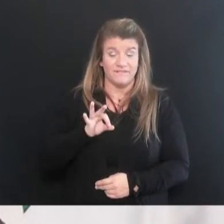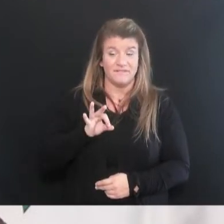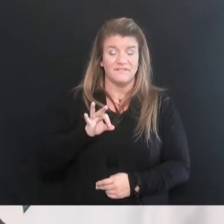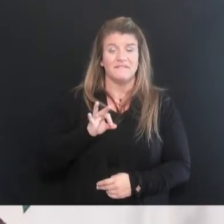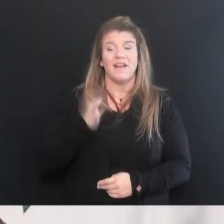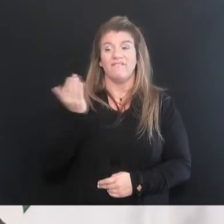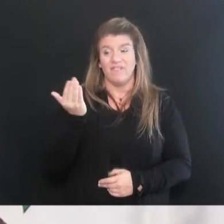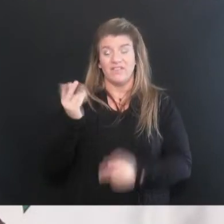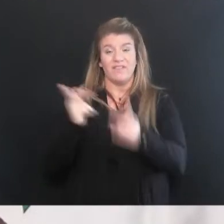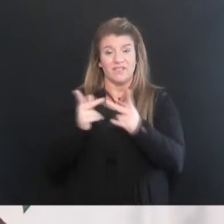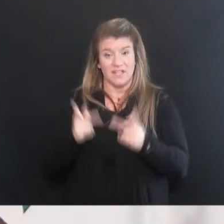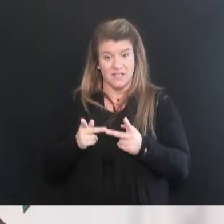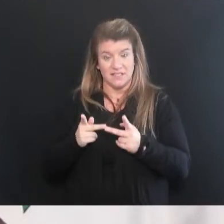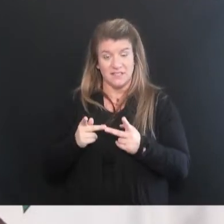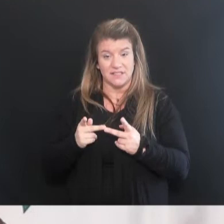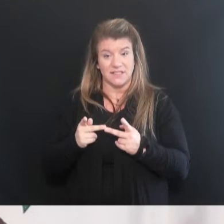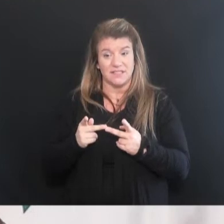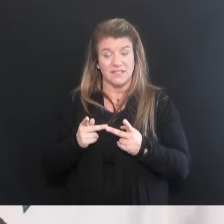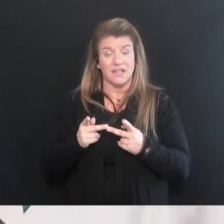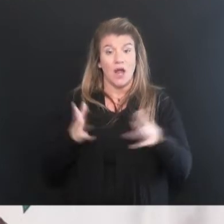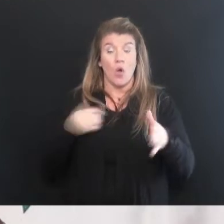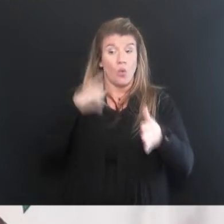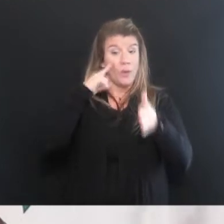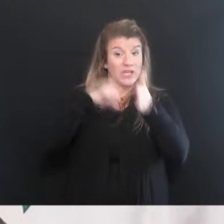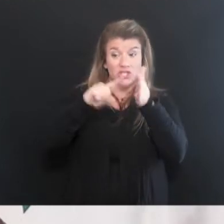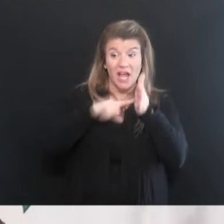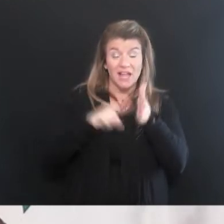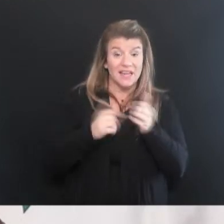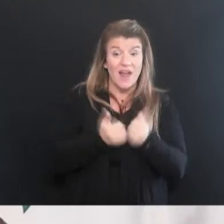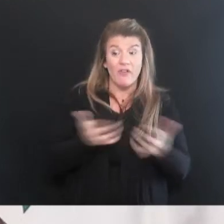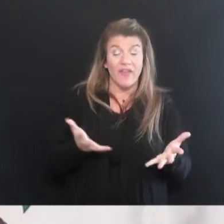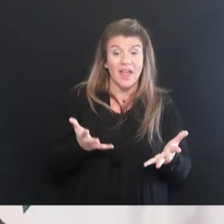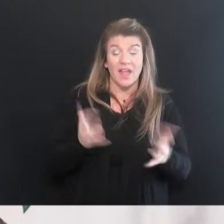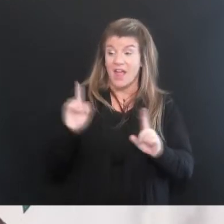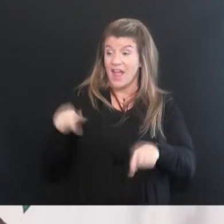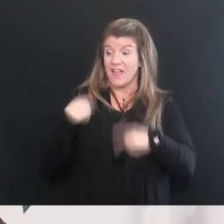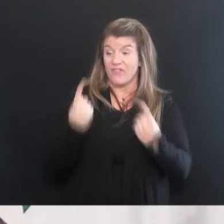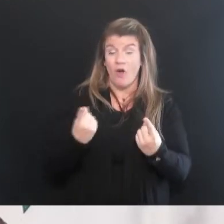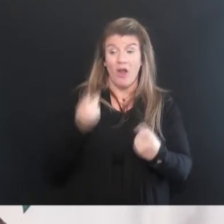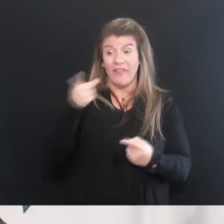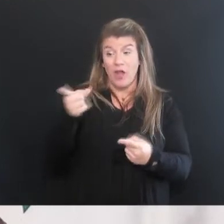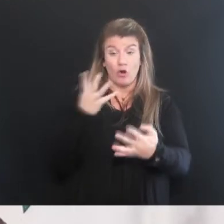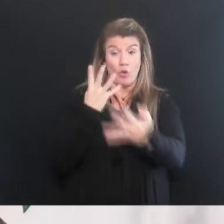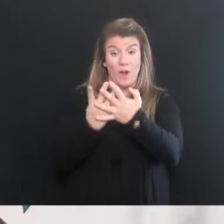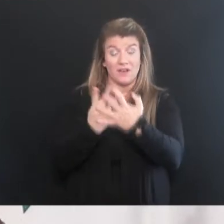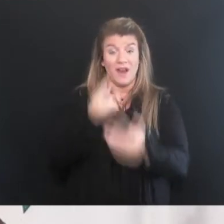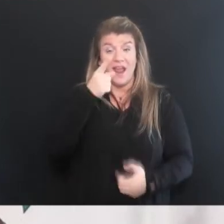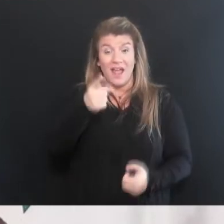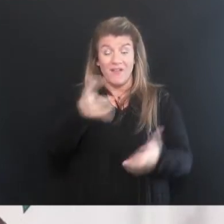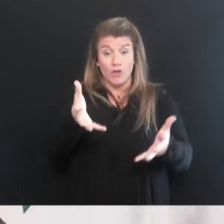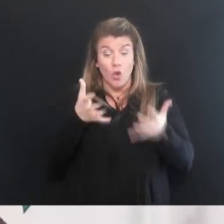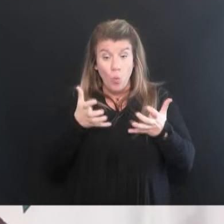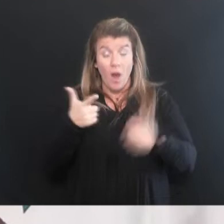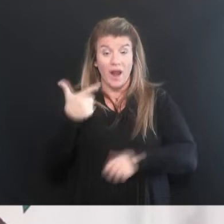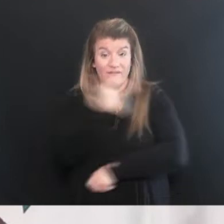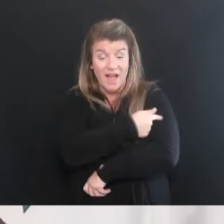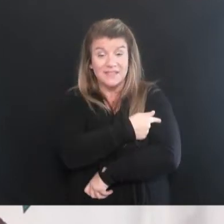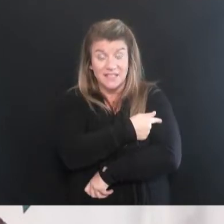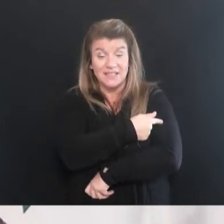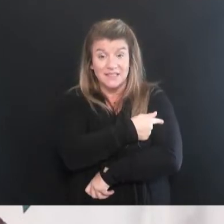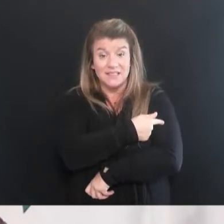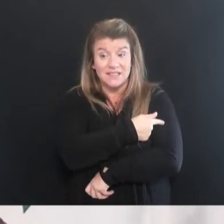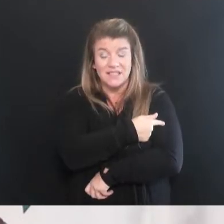15 facilities. You know, we've checked and everything as far as at corrections. If you want to get a vaccine and